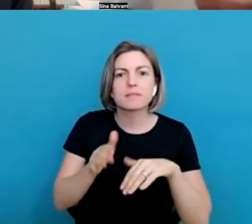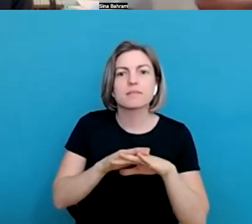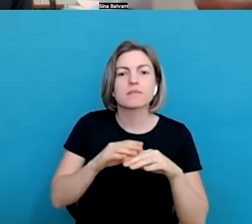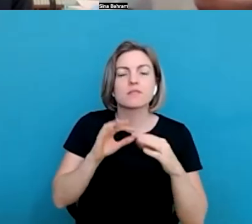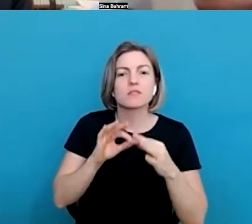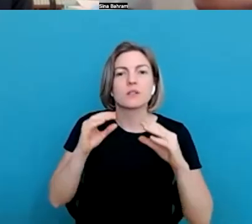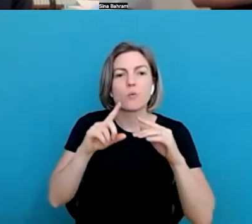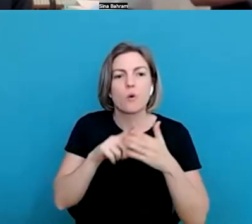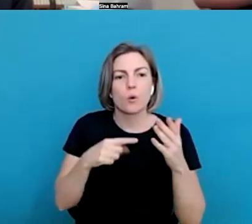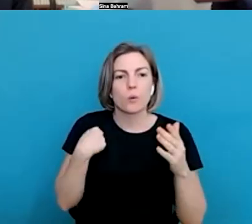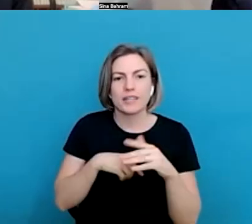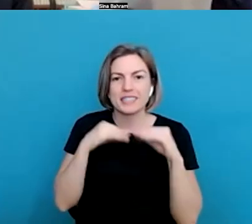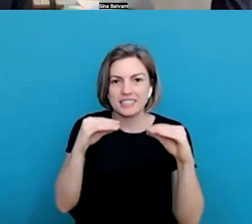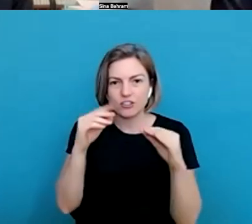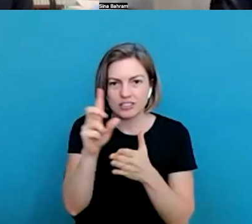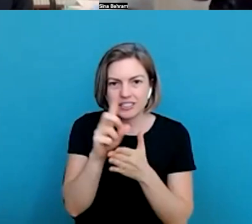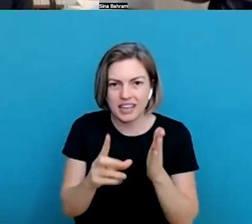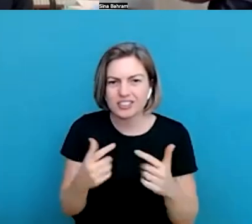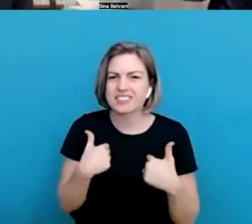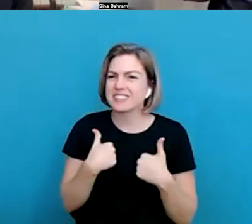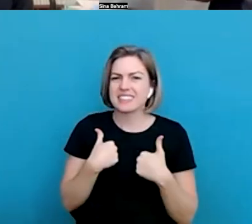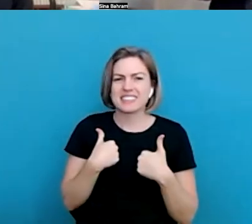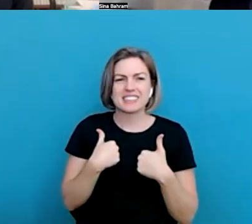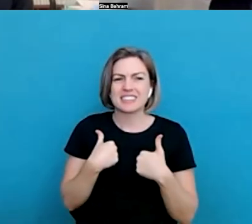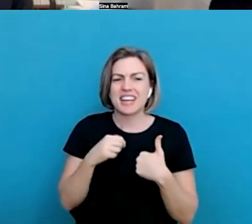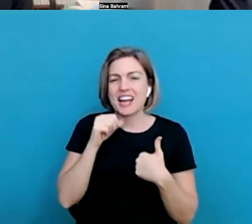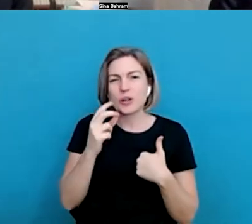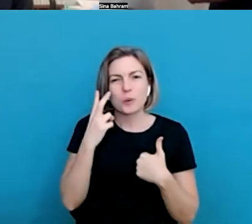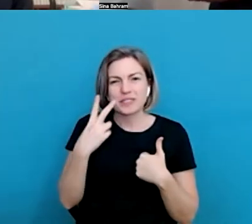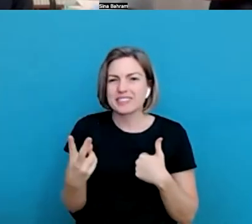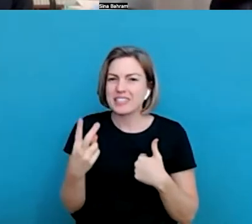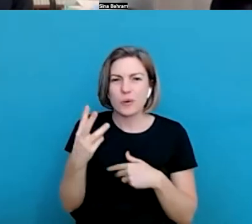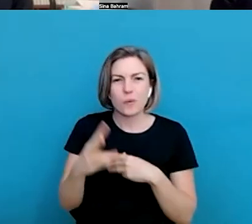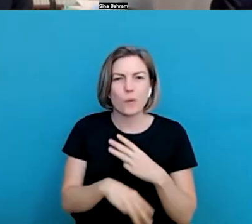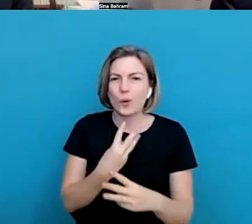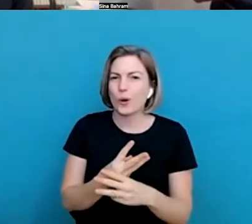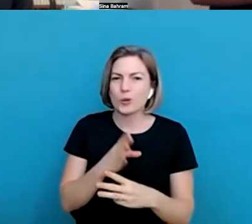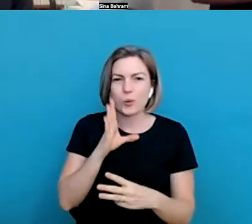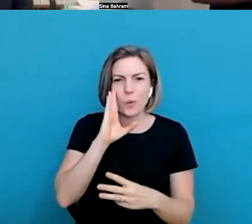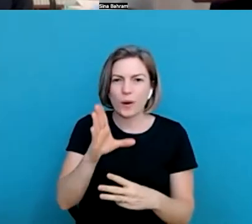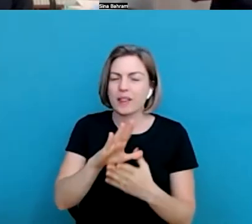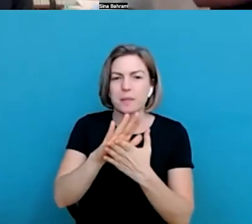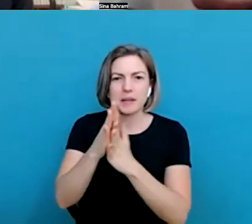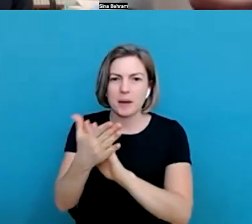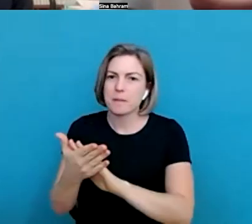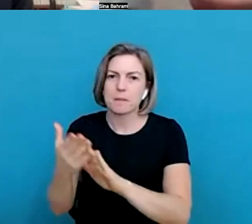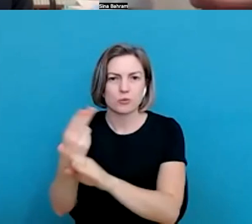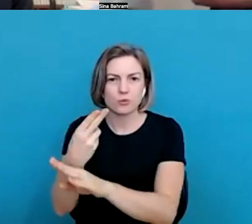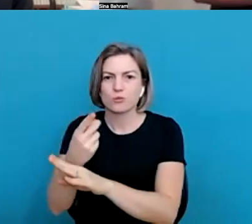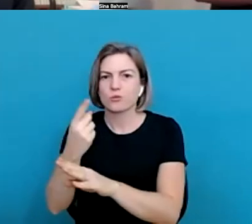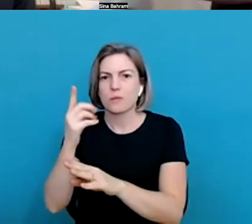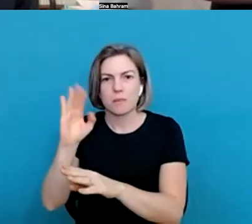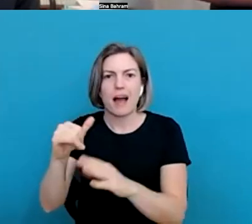designers, I don't see us landing in a world where things are able to be used by the widest